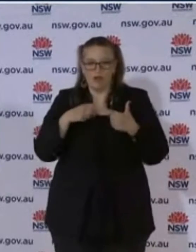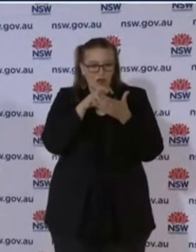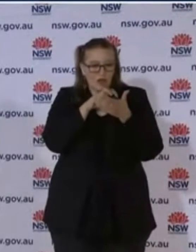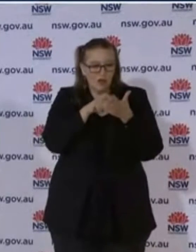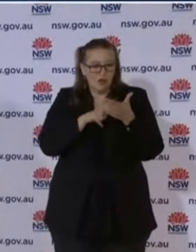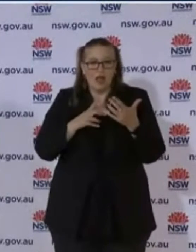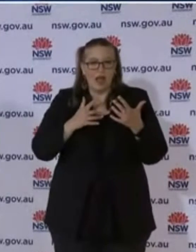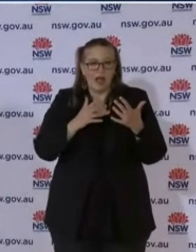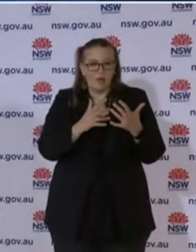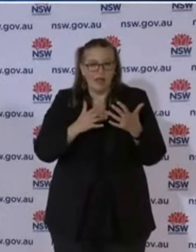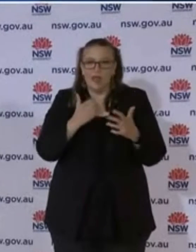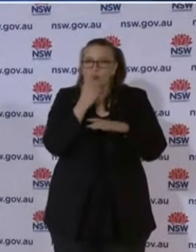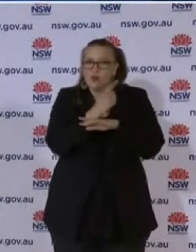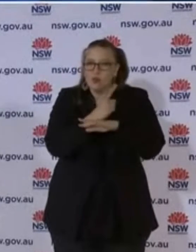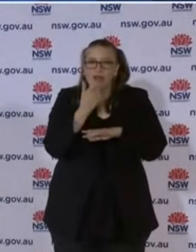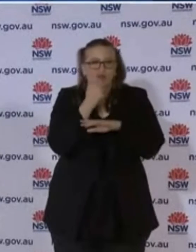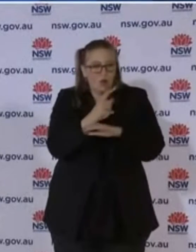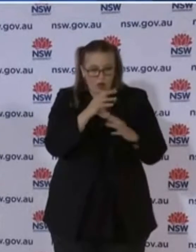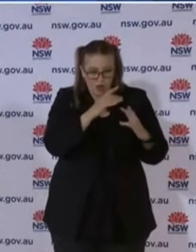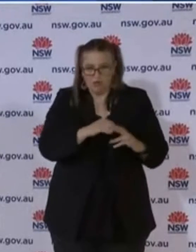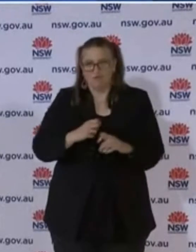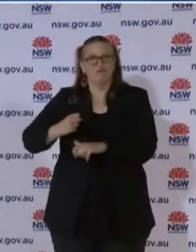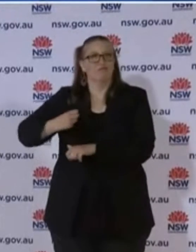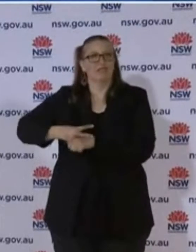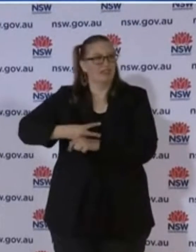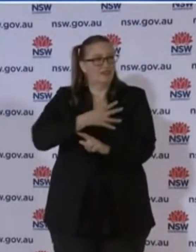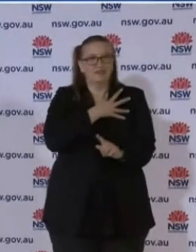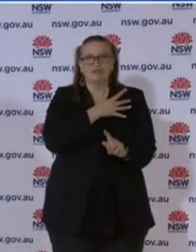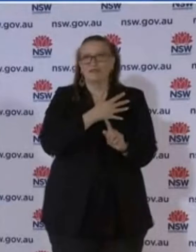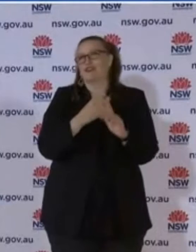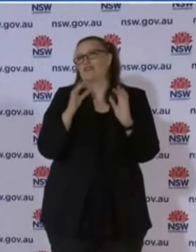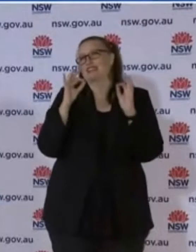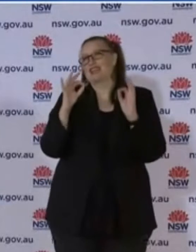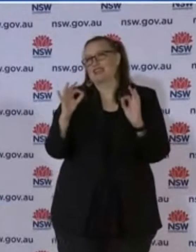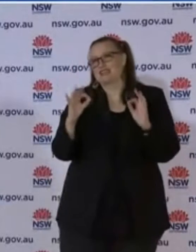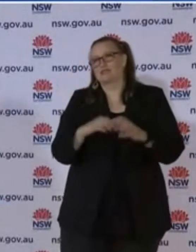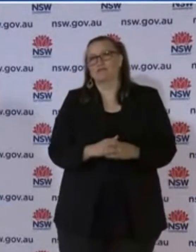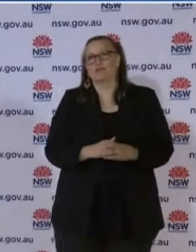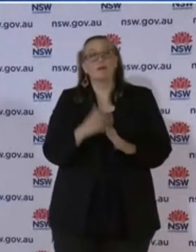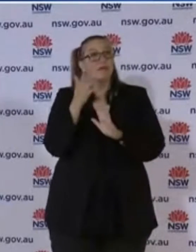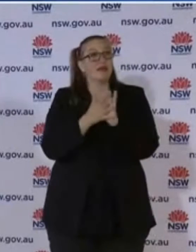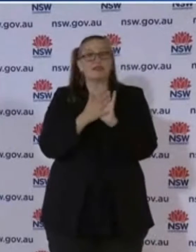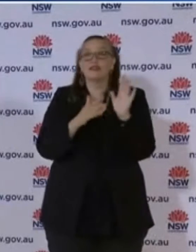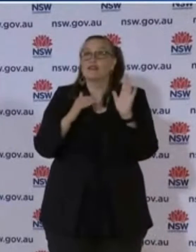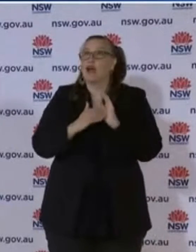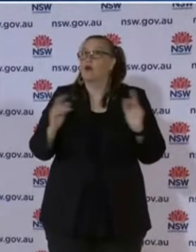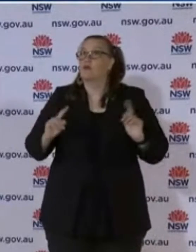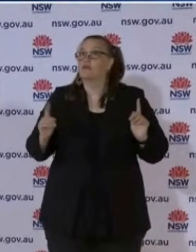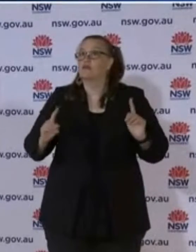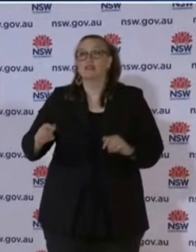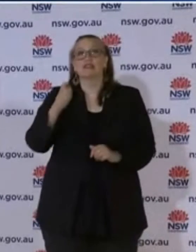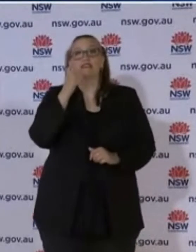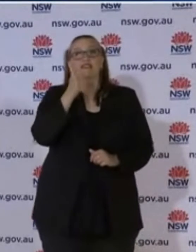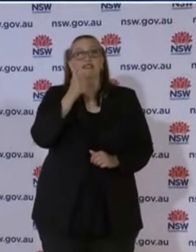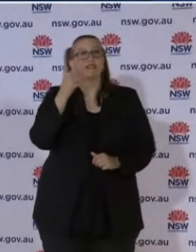can't thank everybody enough for coming forward to getting vaccinated. As a result, 65% of our population have had at least one